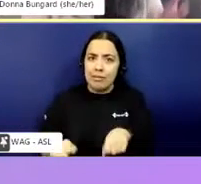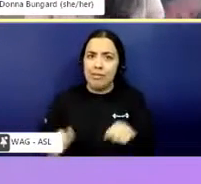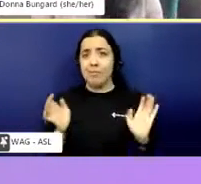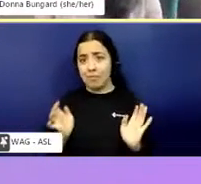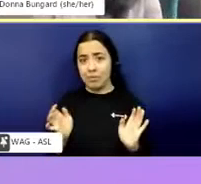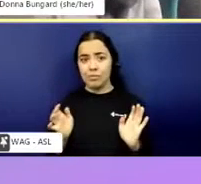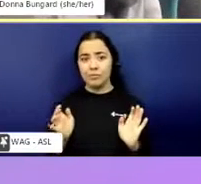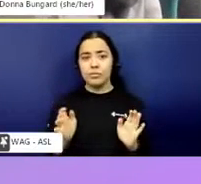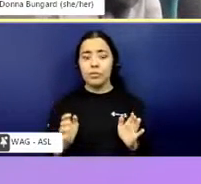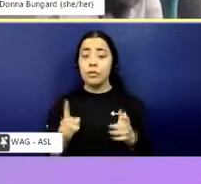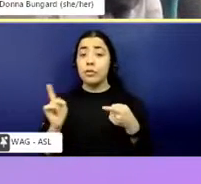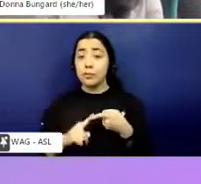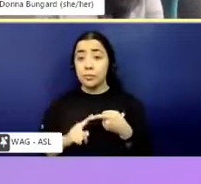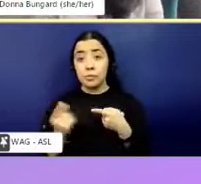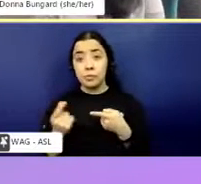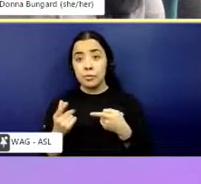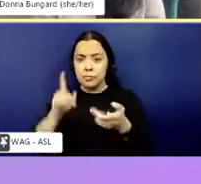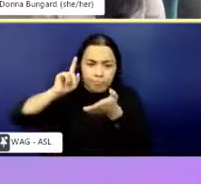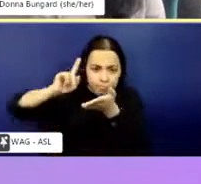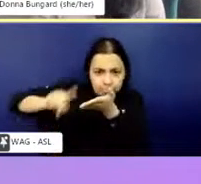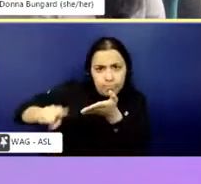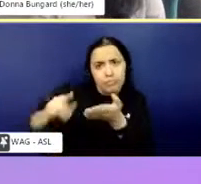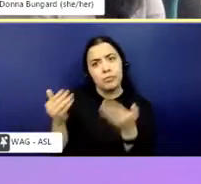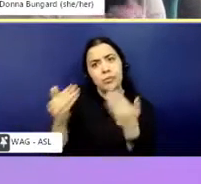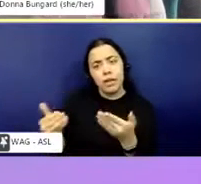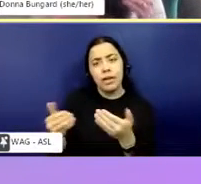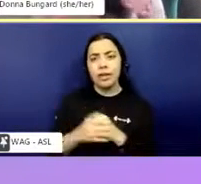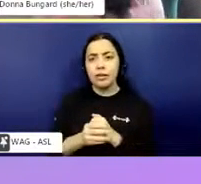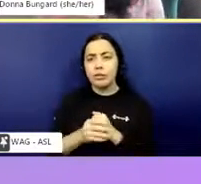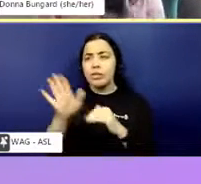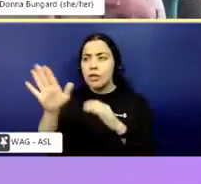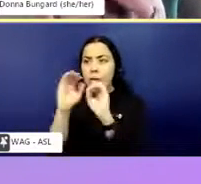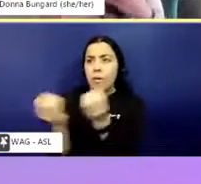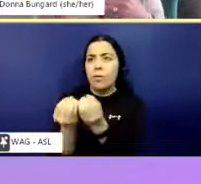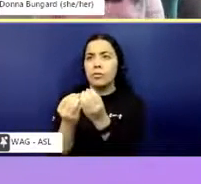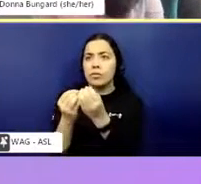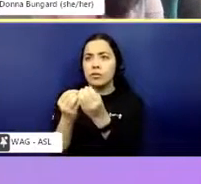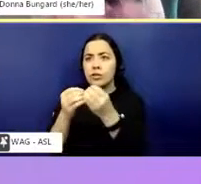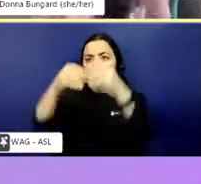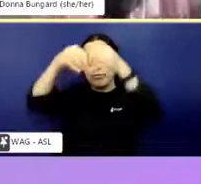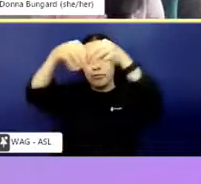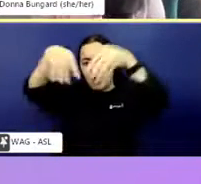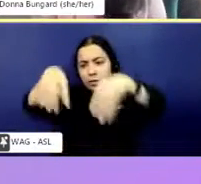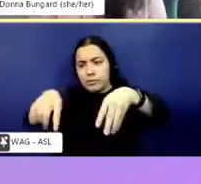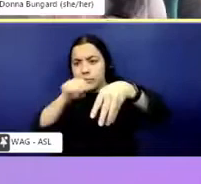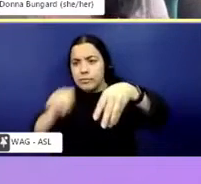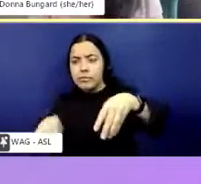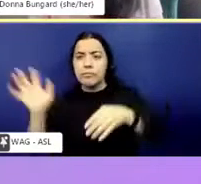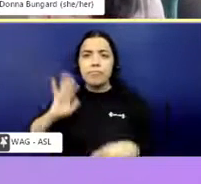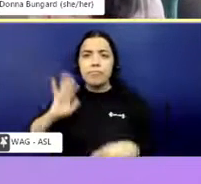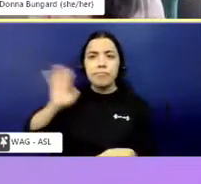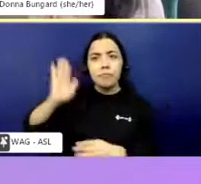Again, go to those organizational charts, but also maybe look through past presentations, email